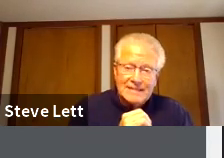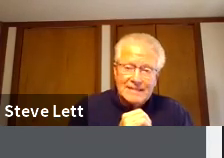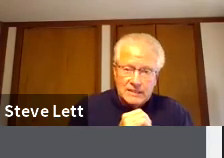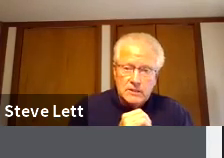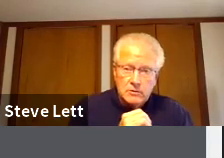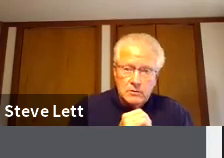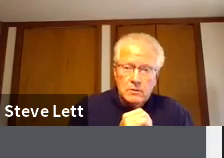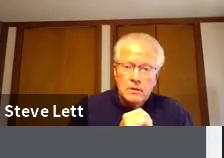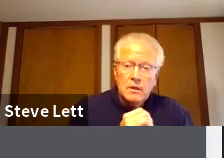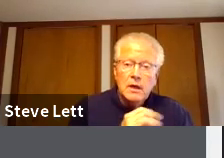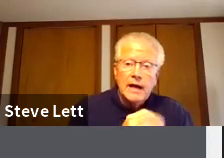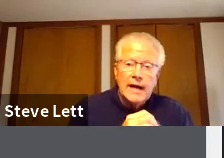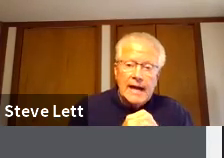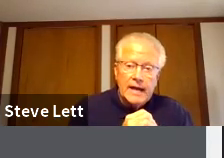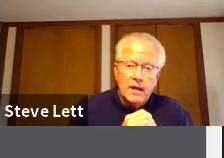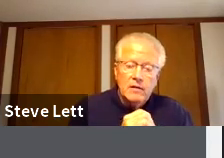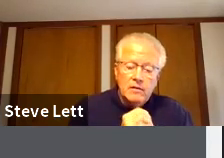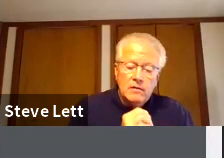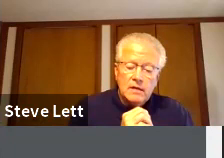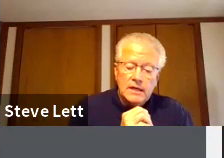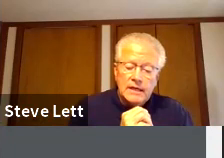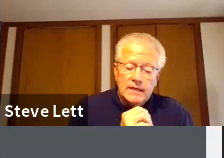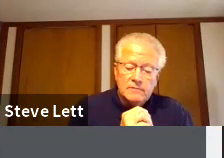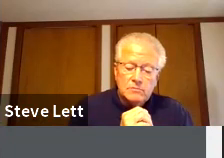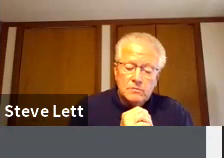public stance on